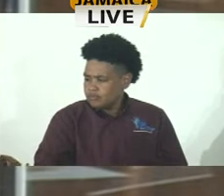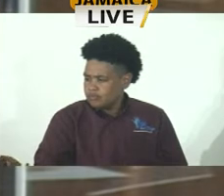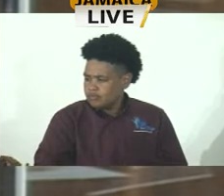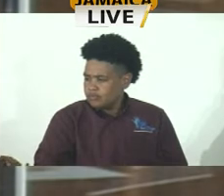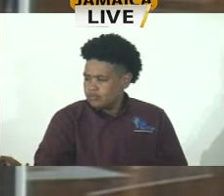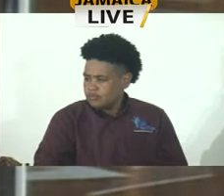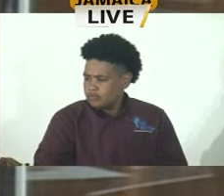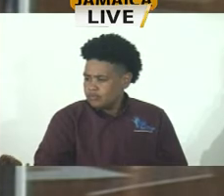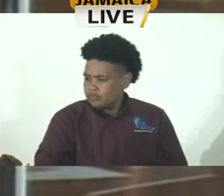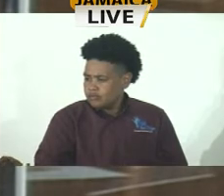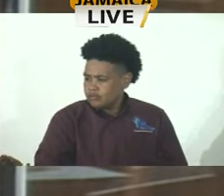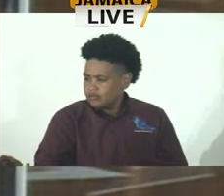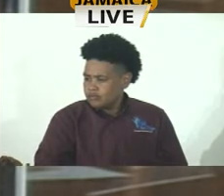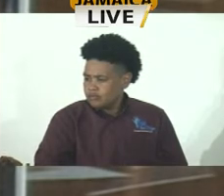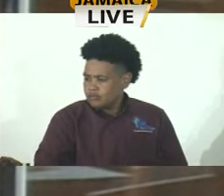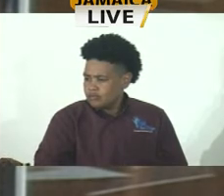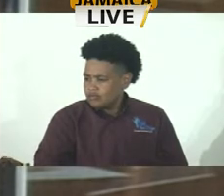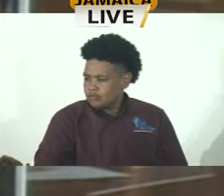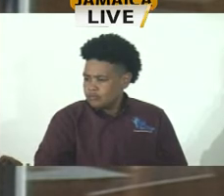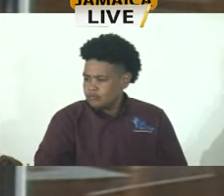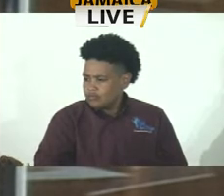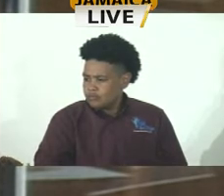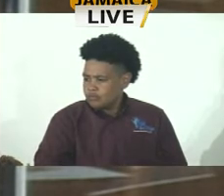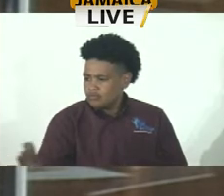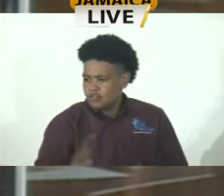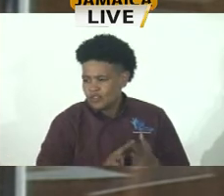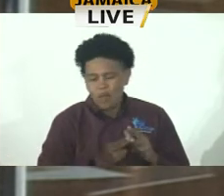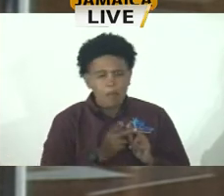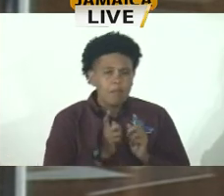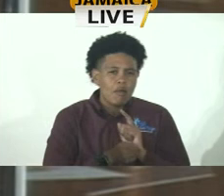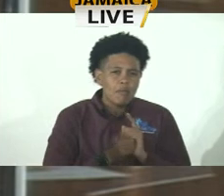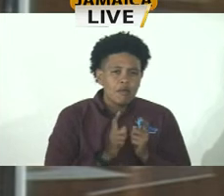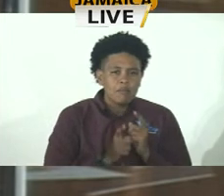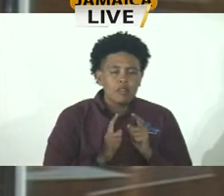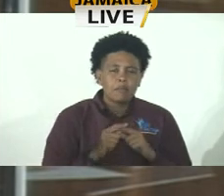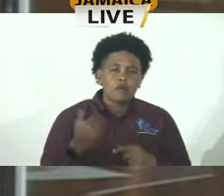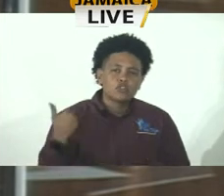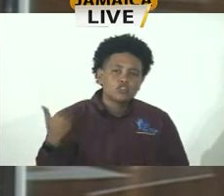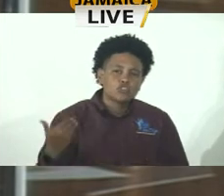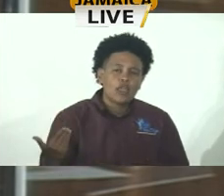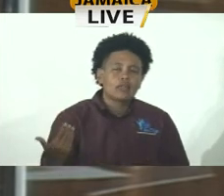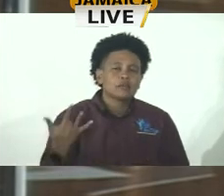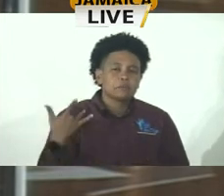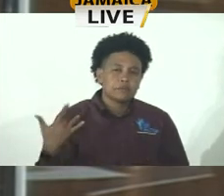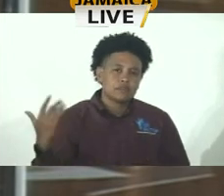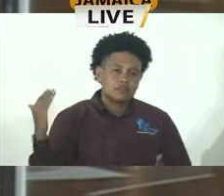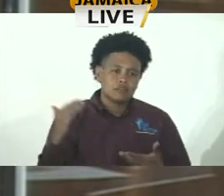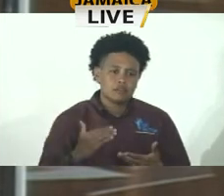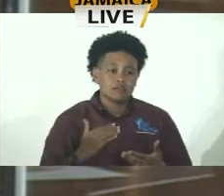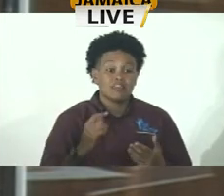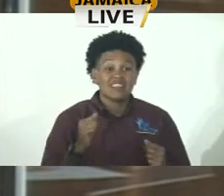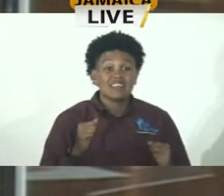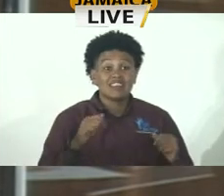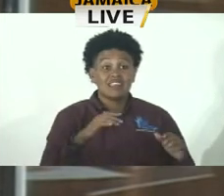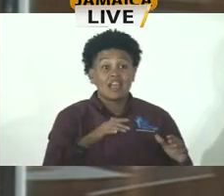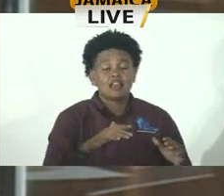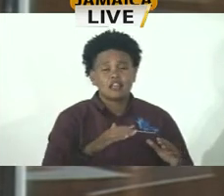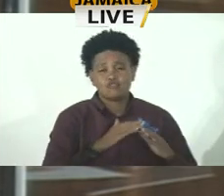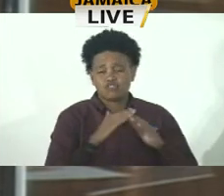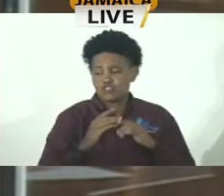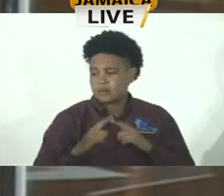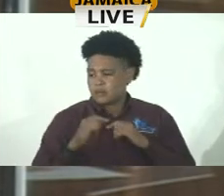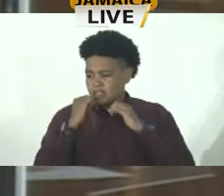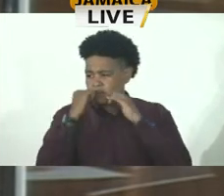direction and i think there's no doubt that the gathering restrictions on the mass wearing has been important